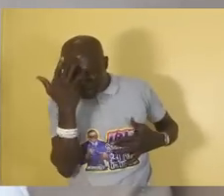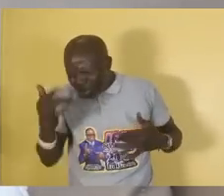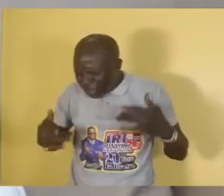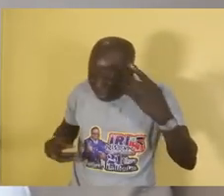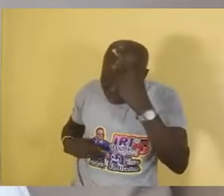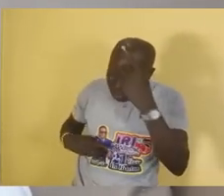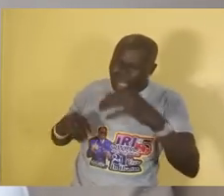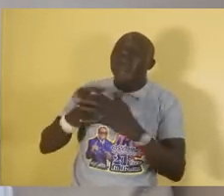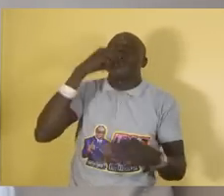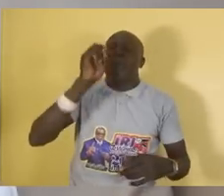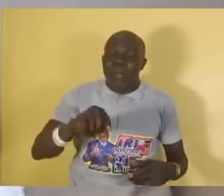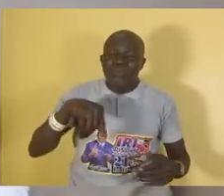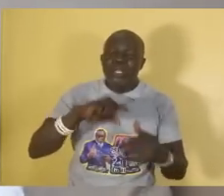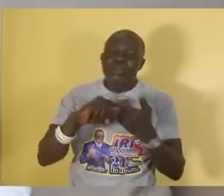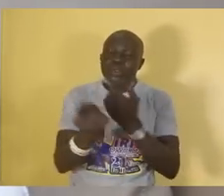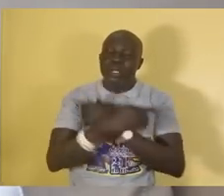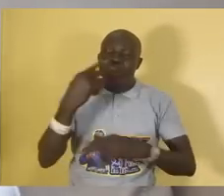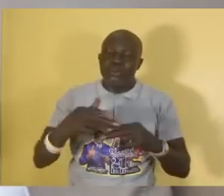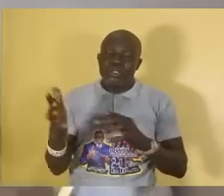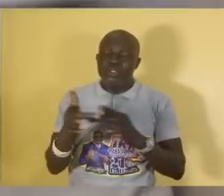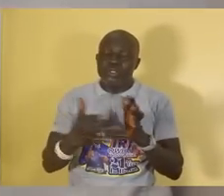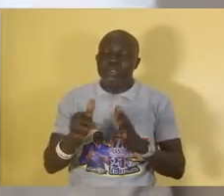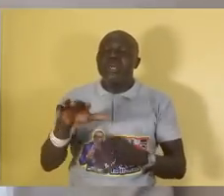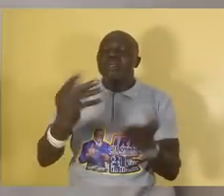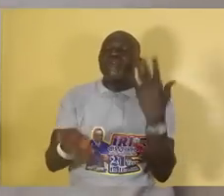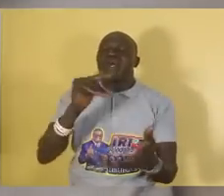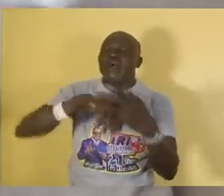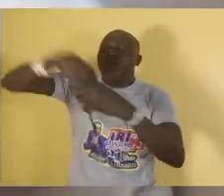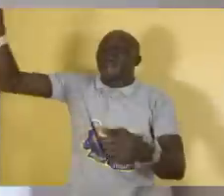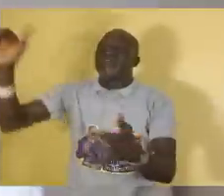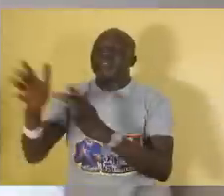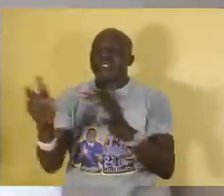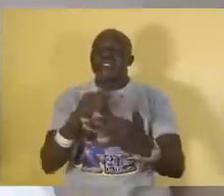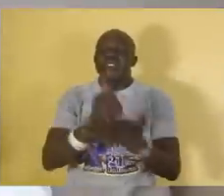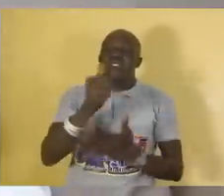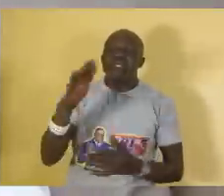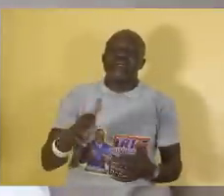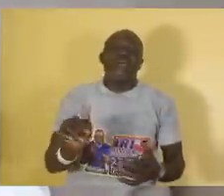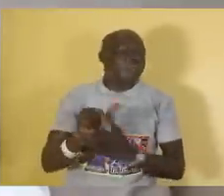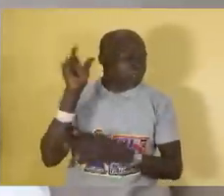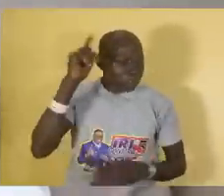I decree in the name of Jesus. Amen.